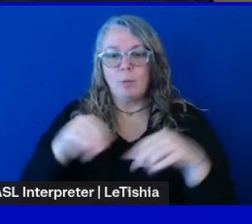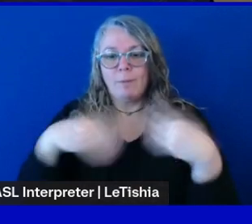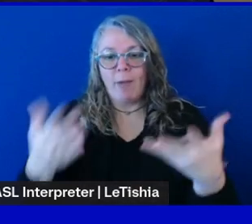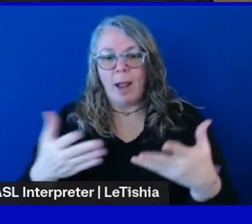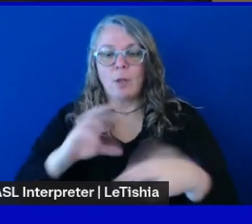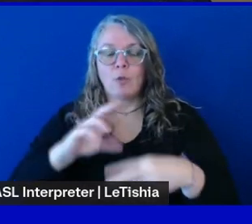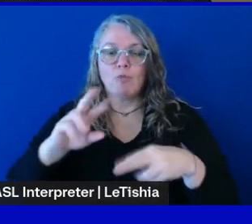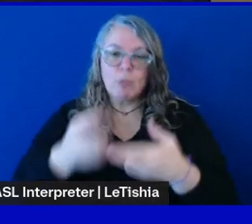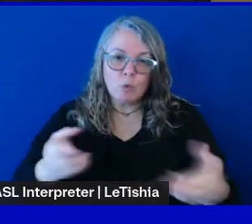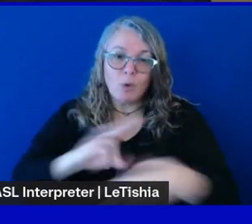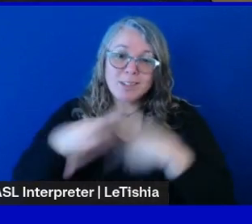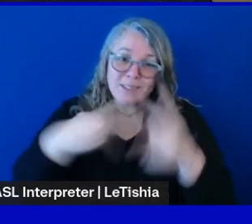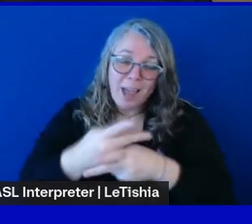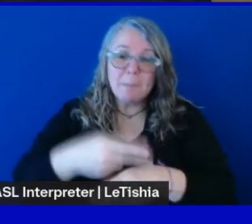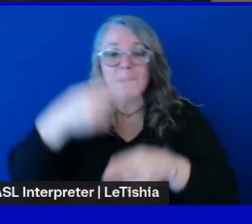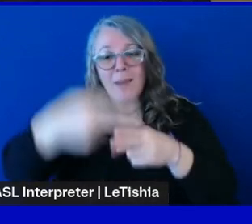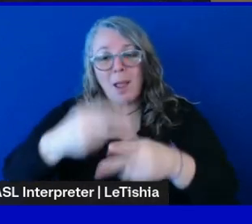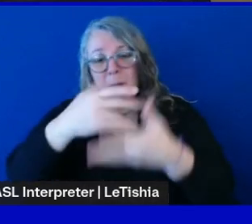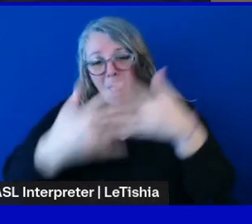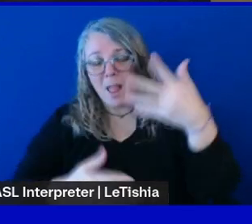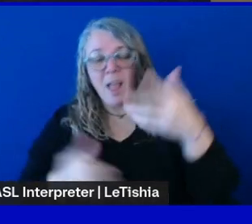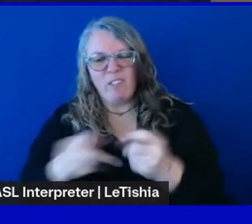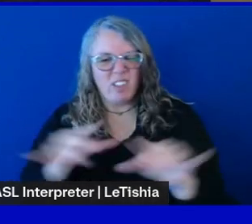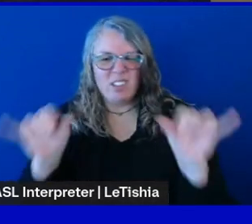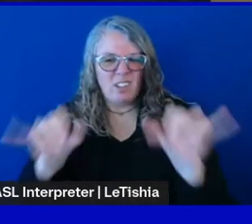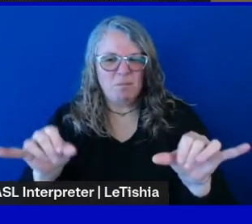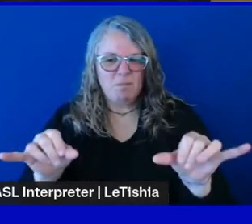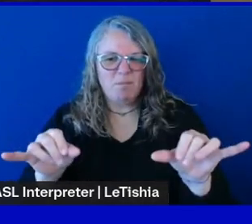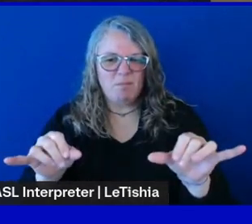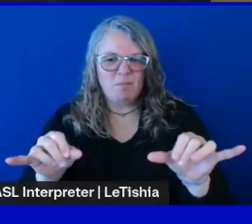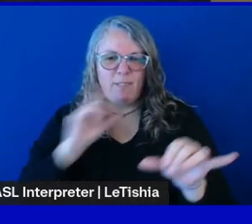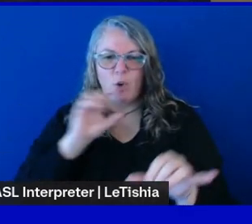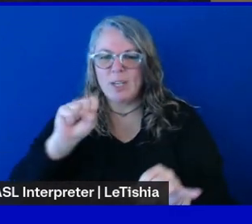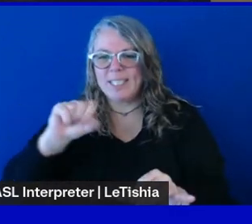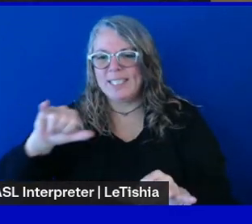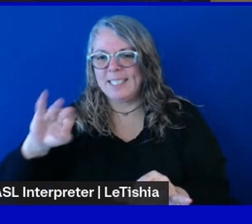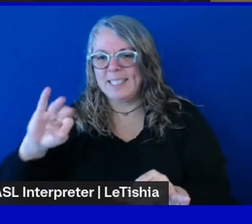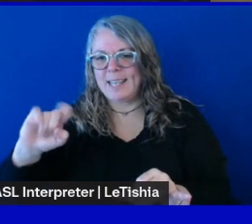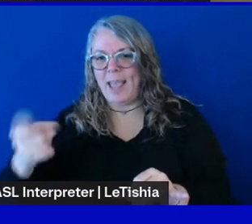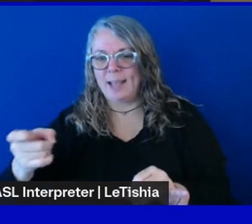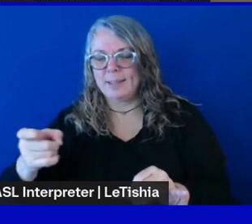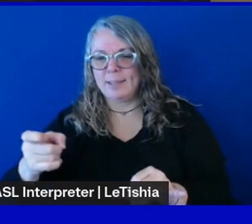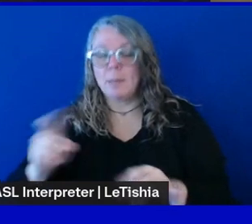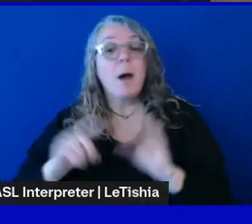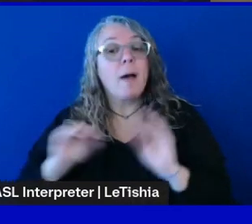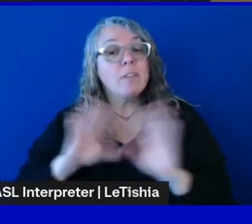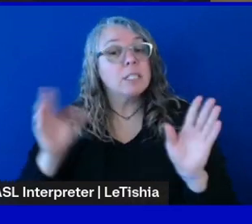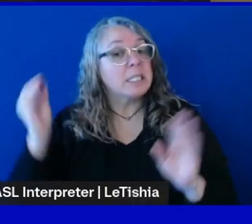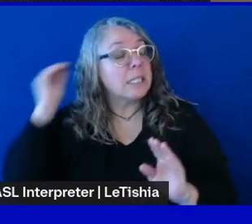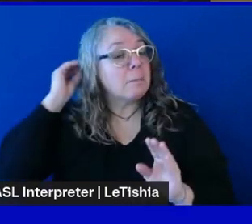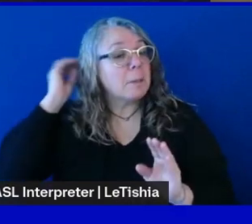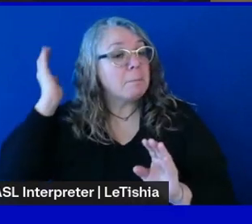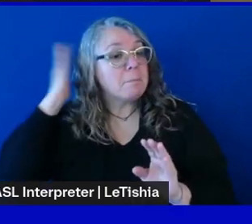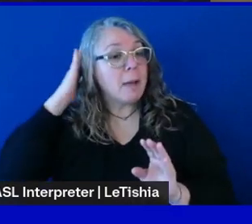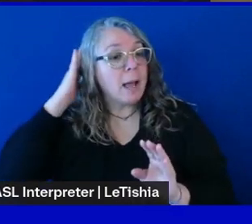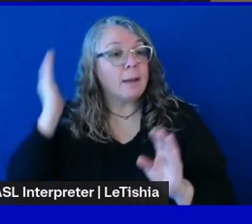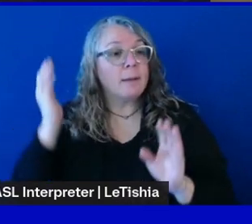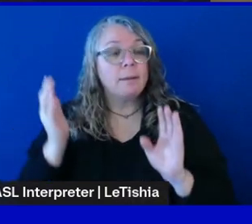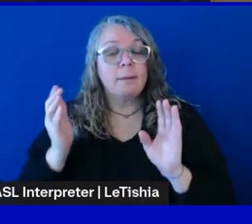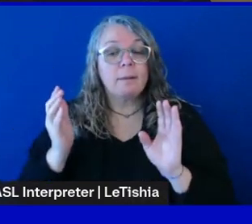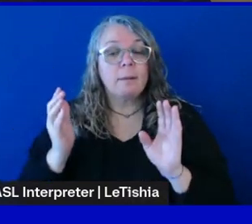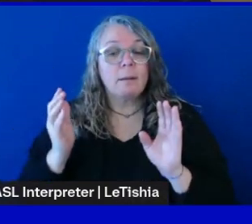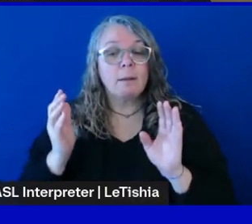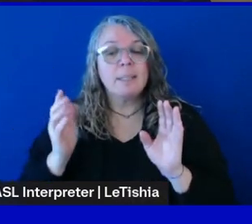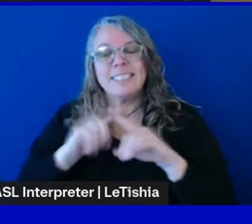resource name, and everything else is more or less the same in terms of syntax. But obviously, just keep in mind there are kind of constraints how and where to use